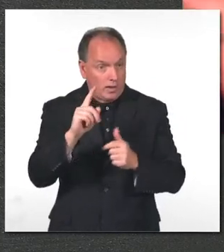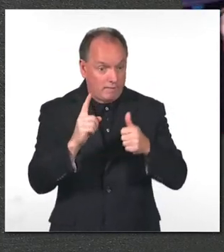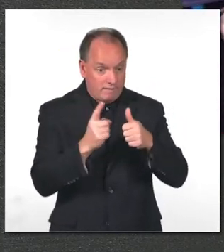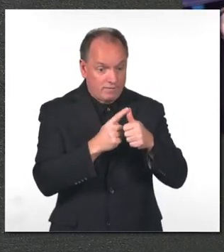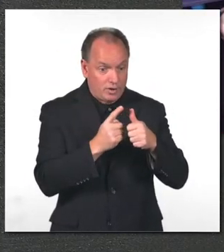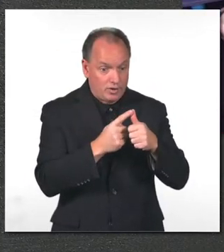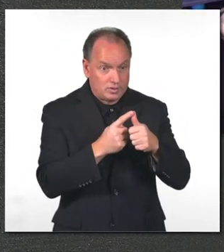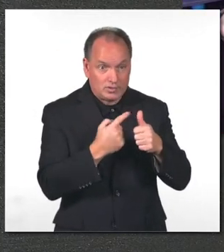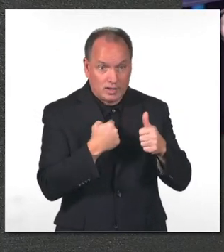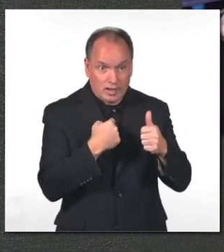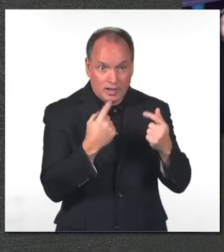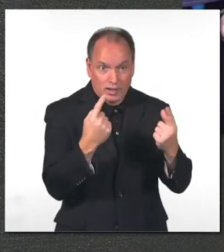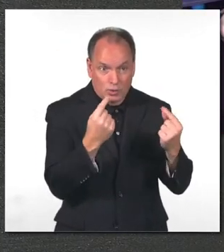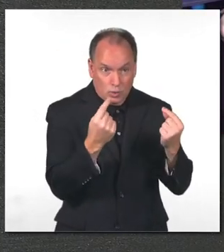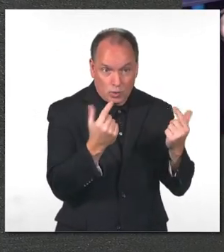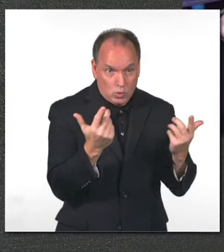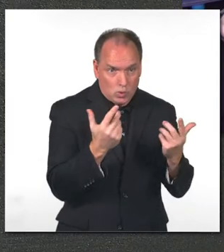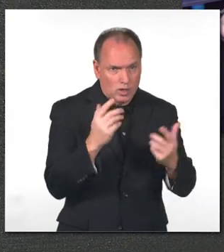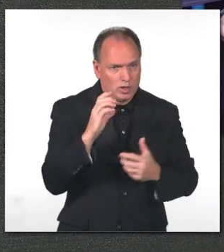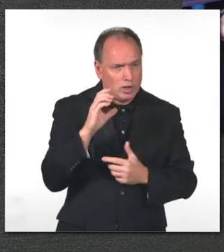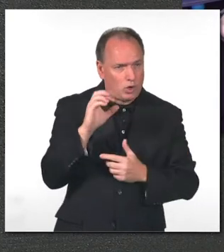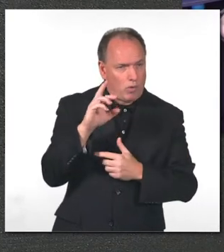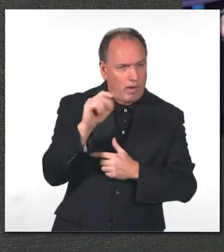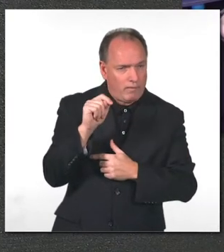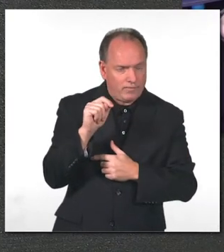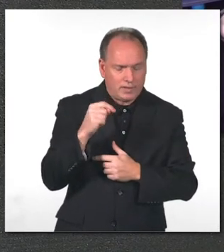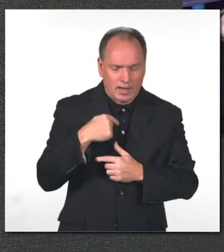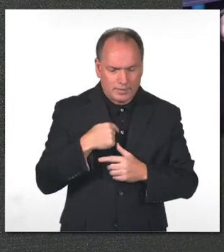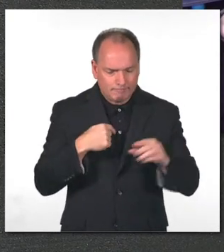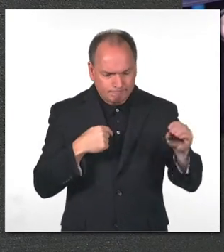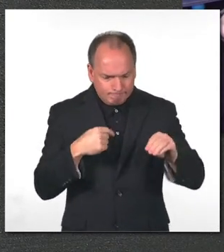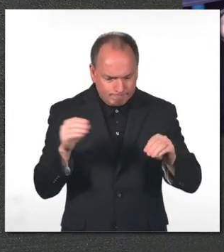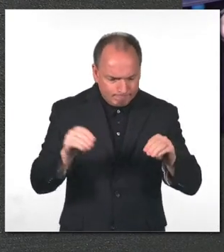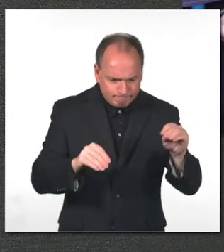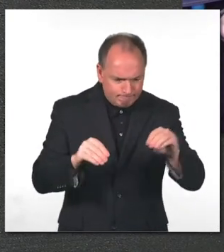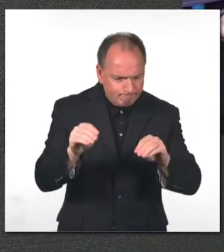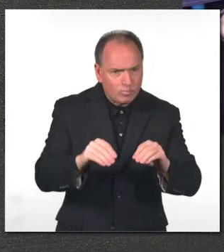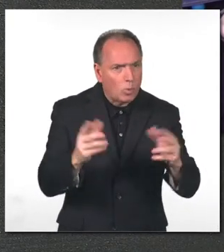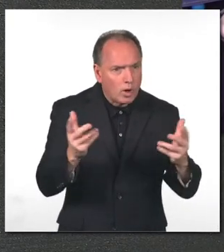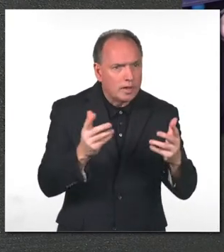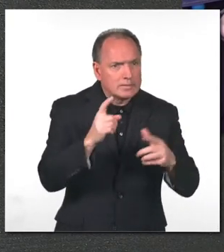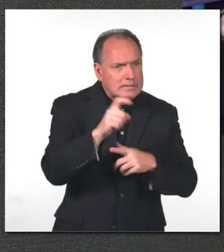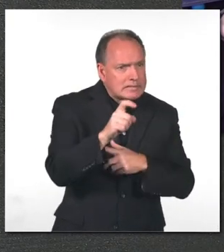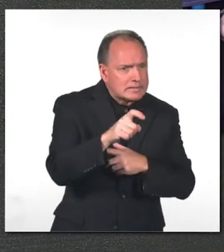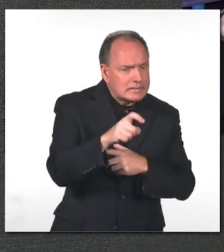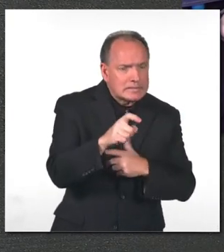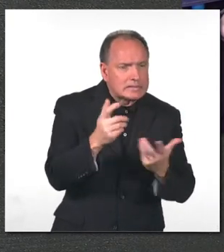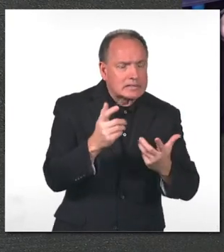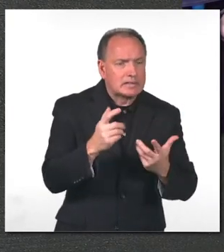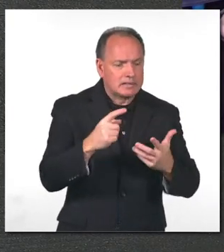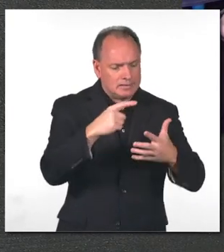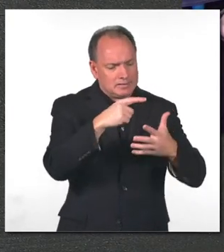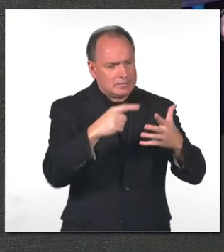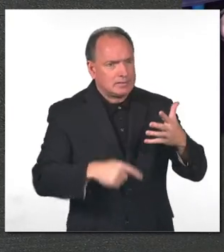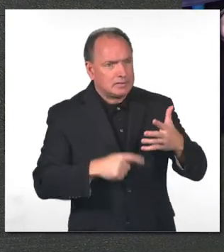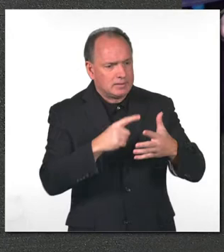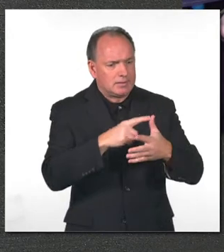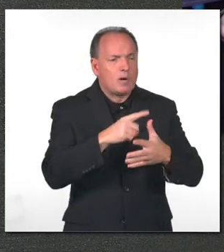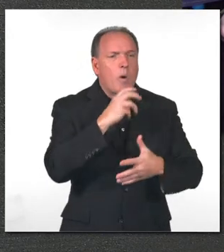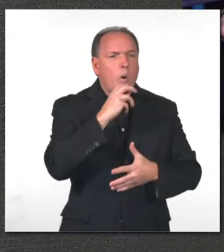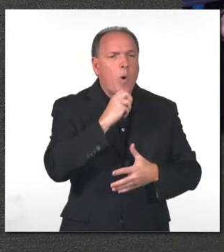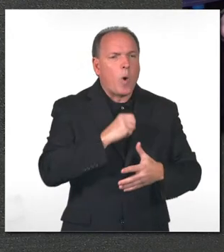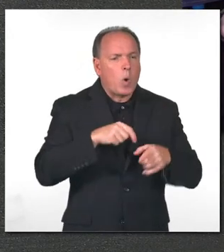thing I like to do when I do a craft is gather all my supplies. So you need to find an old sock somewhere.